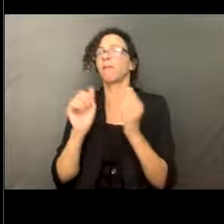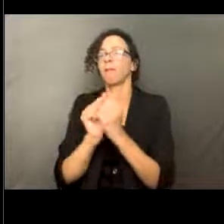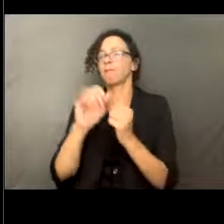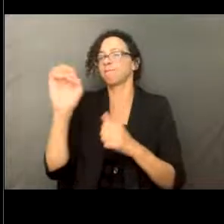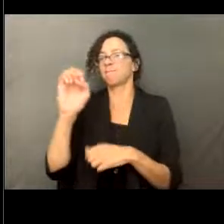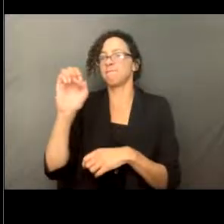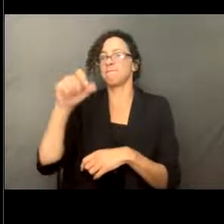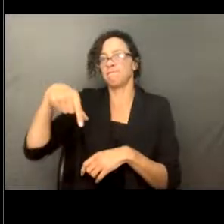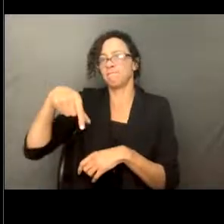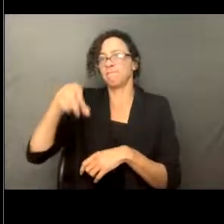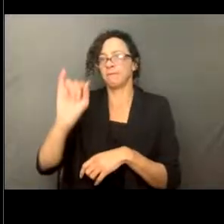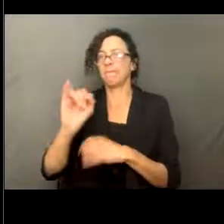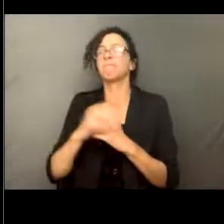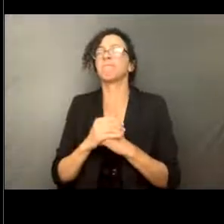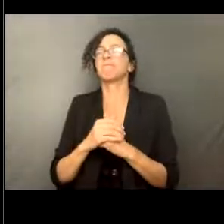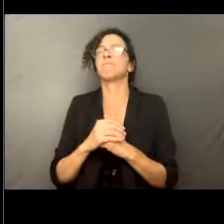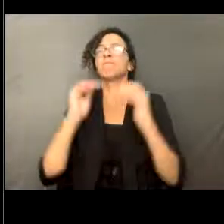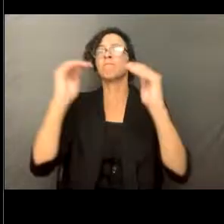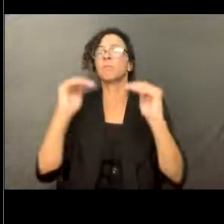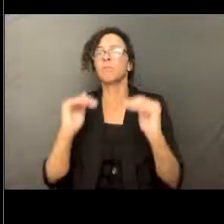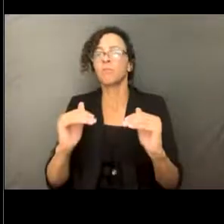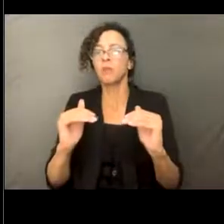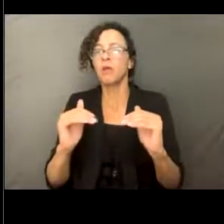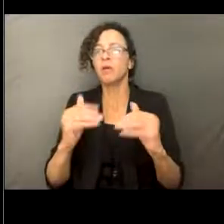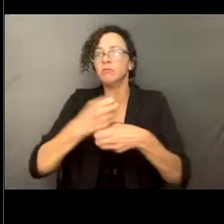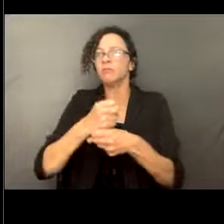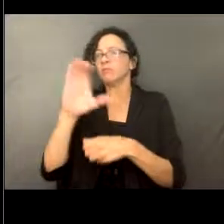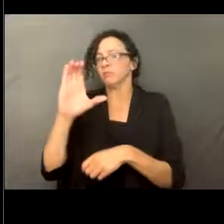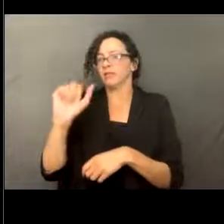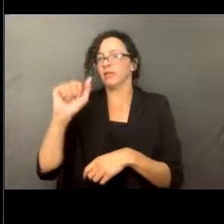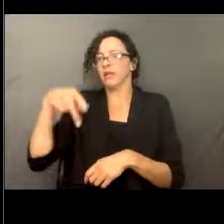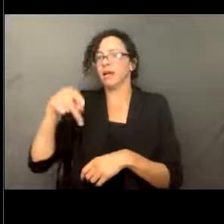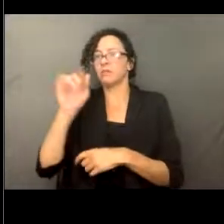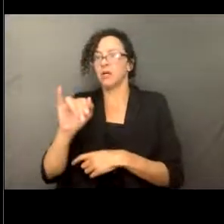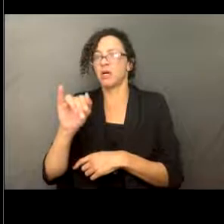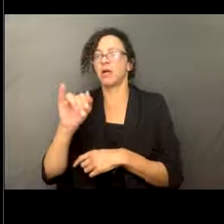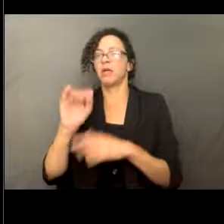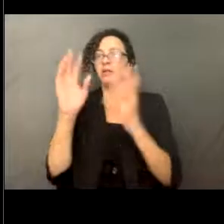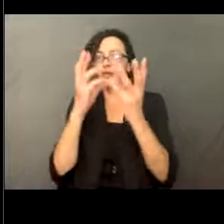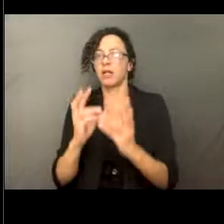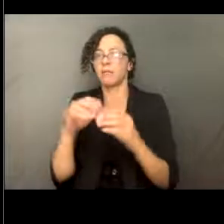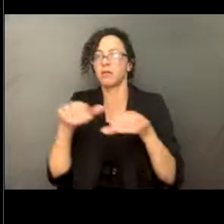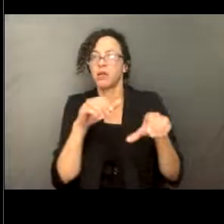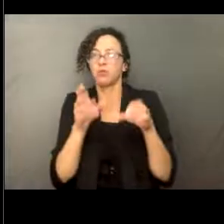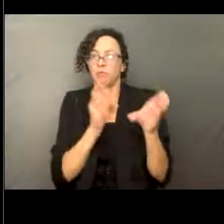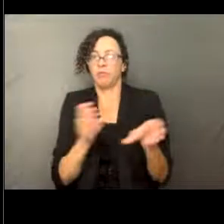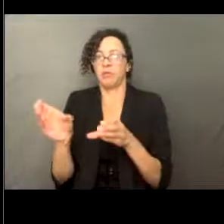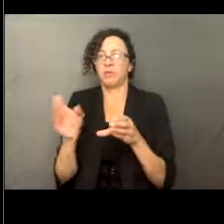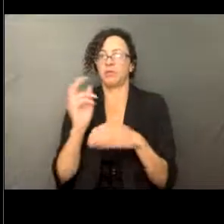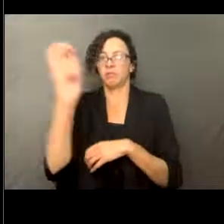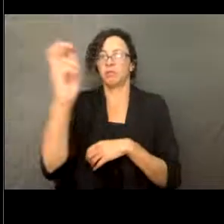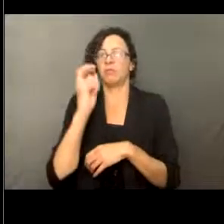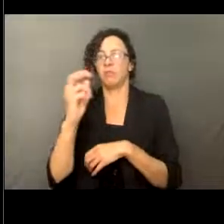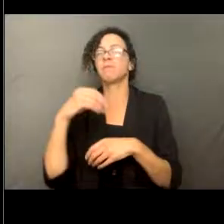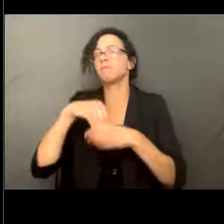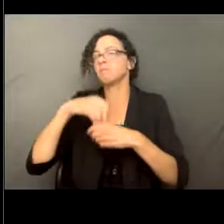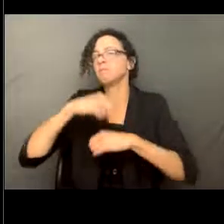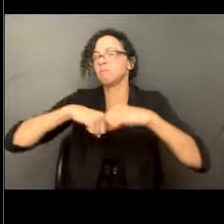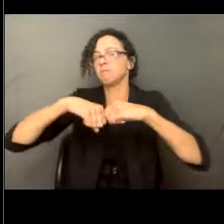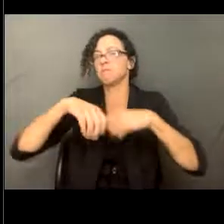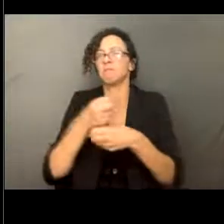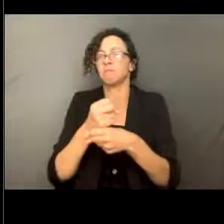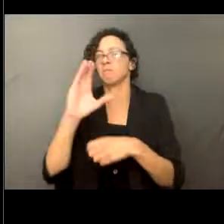Climate Action Plan for Transportation Infrastructure, or CAPTI, also calls for the development of a tool such as the Equity Index, and